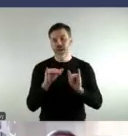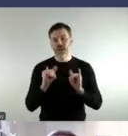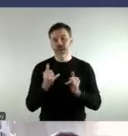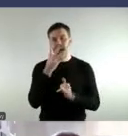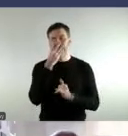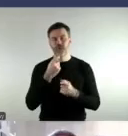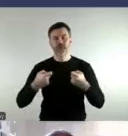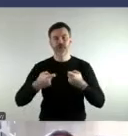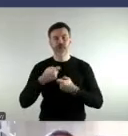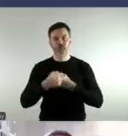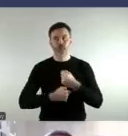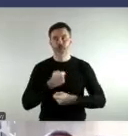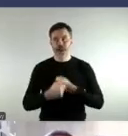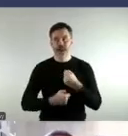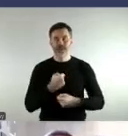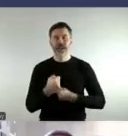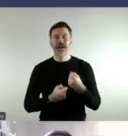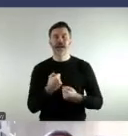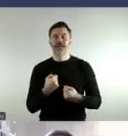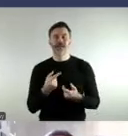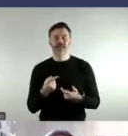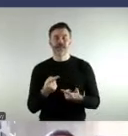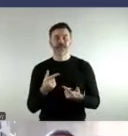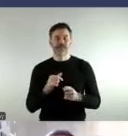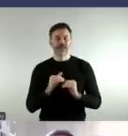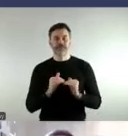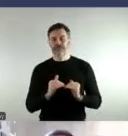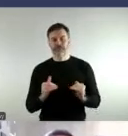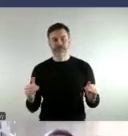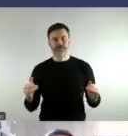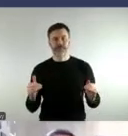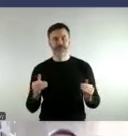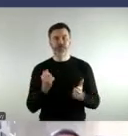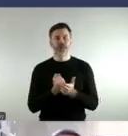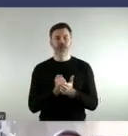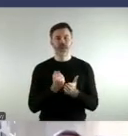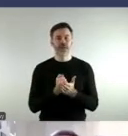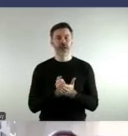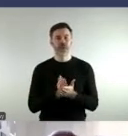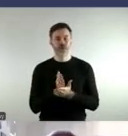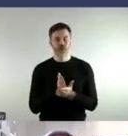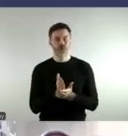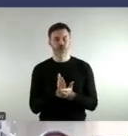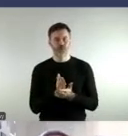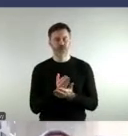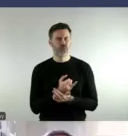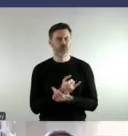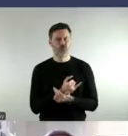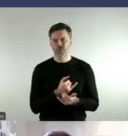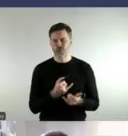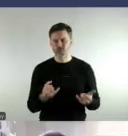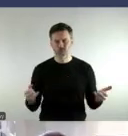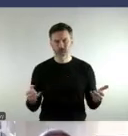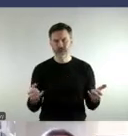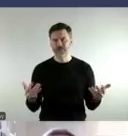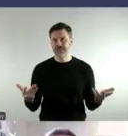show how this collaboration really looks at this lowest level różnego rodzaju. with Dlaczego o regard tym mówię?